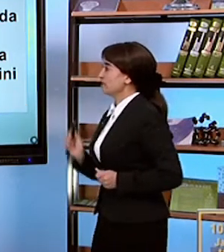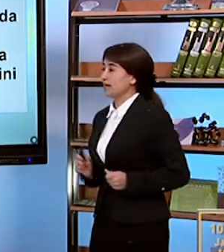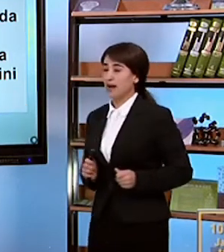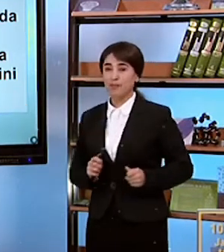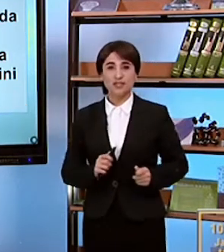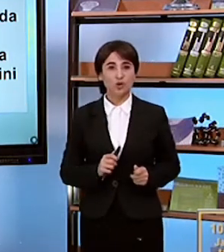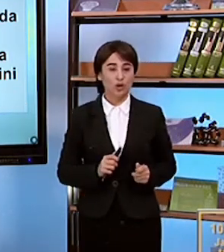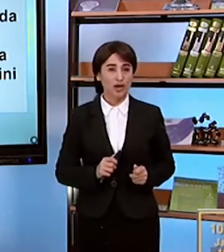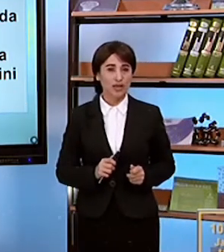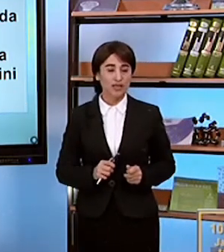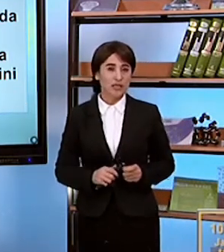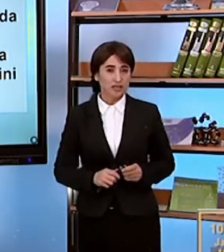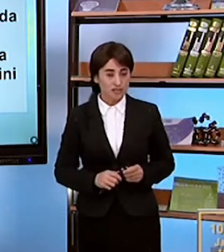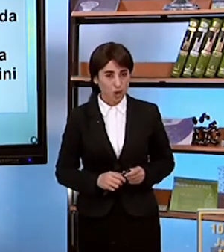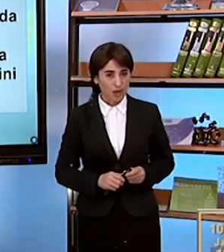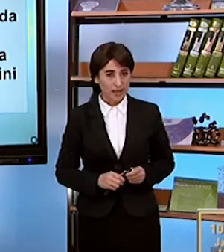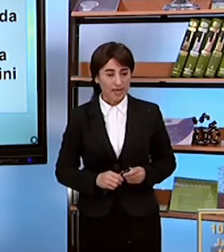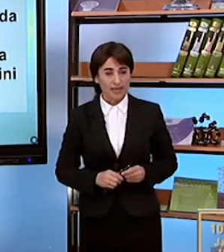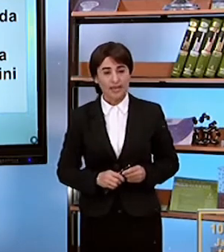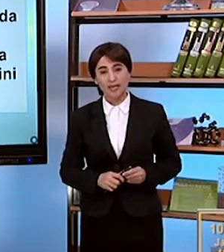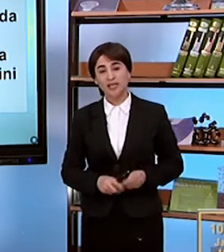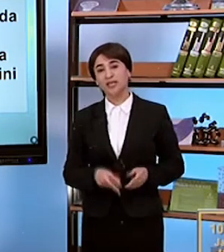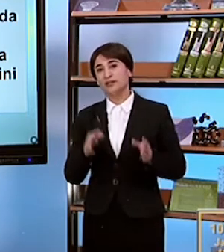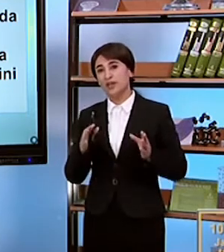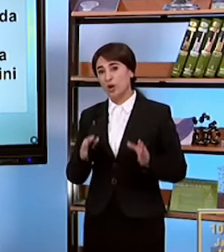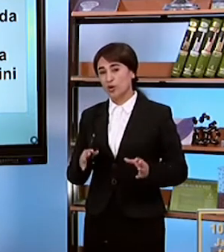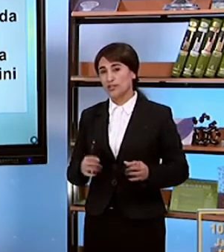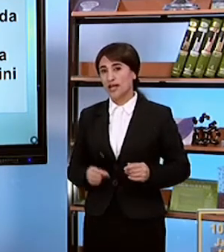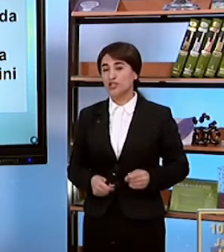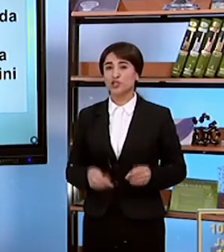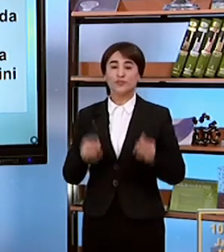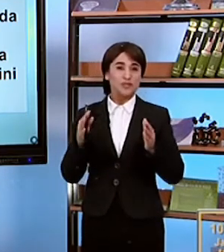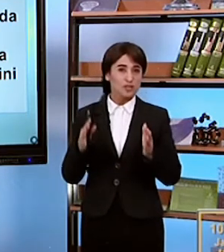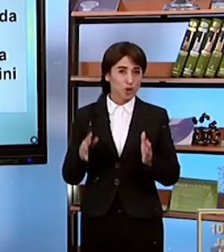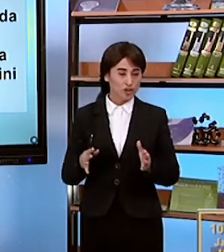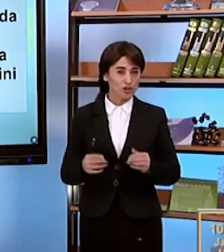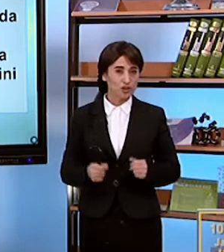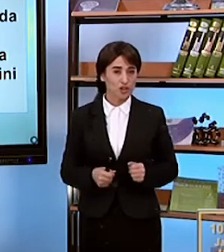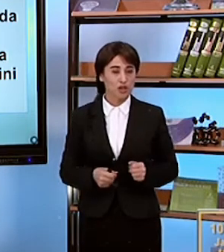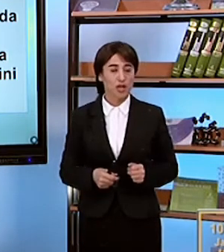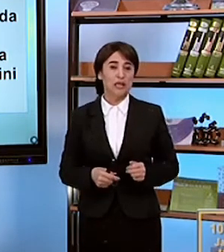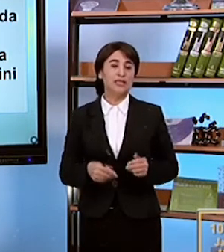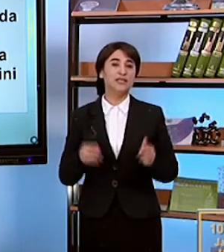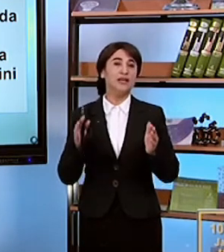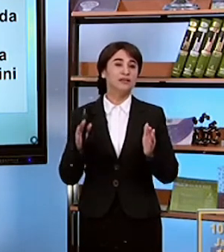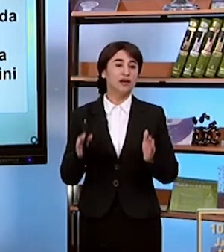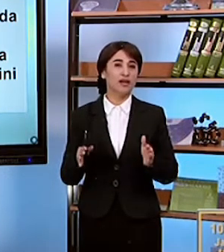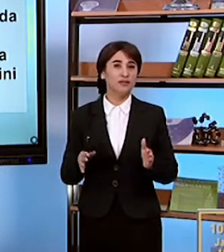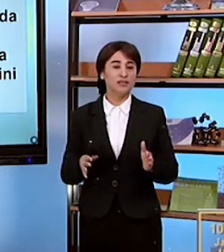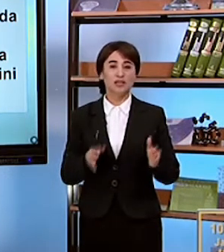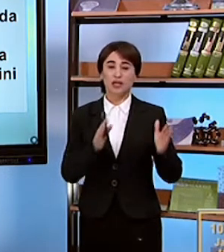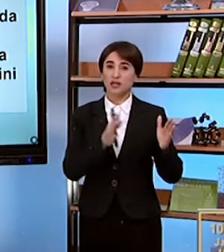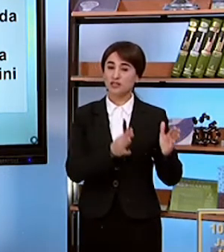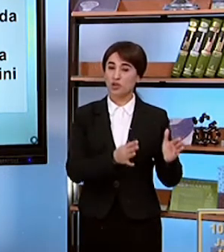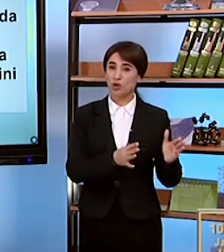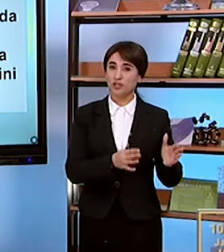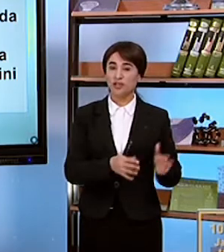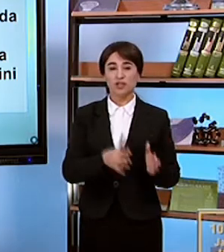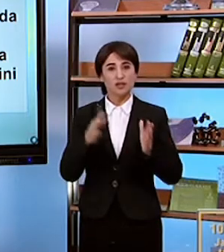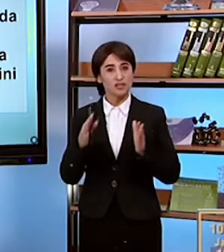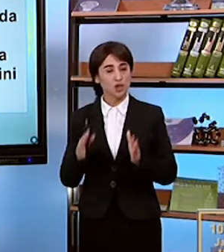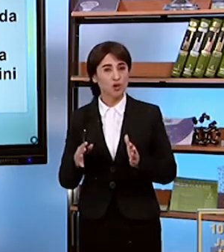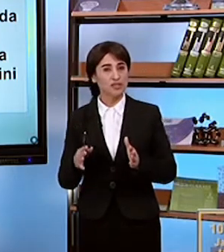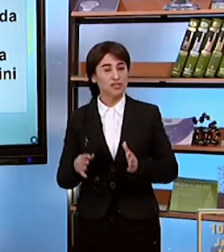Venn diagrammasi orqali izohlang, ya'ni taqqoslash, solishtirish, ikkala davlatning